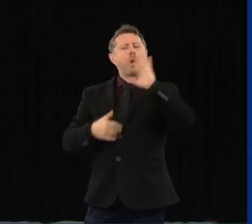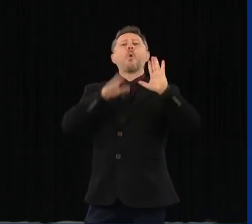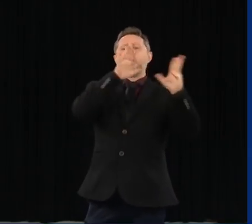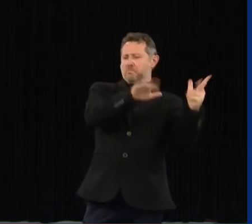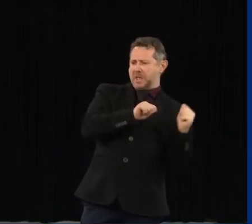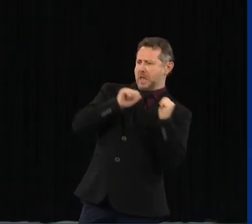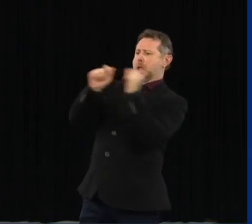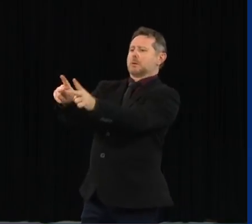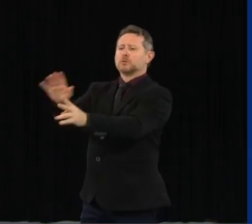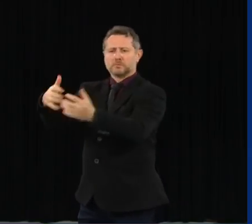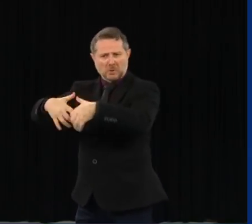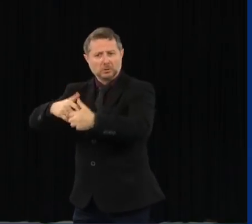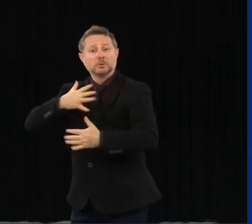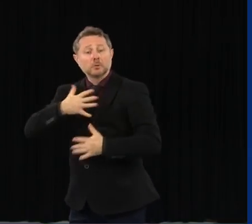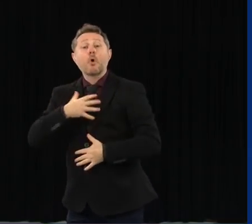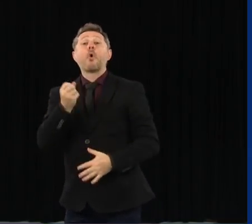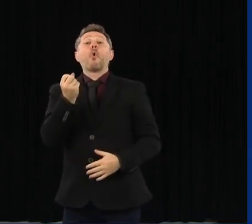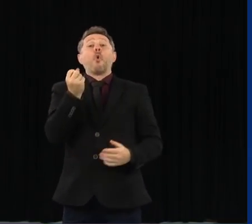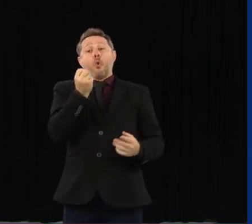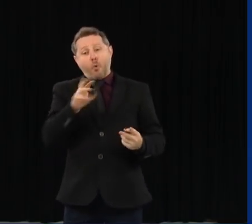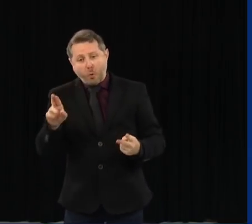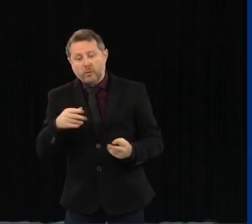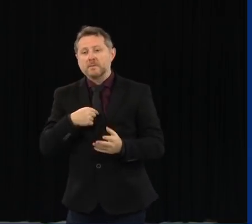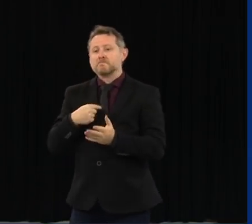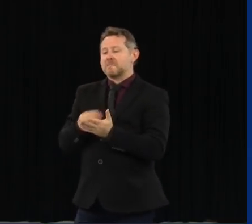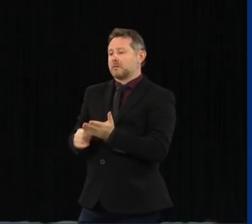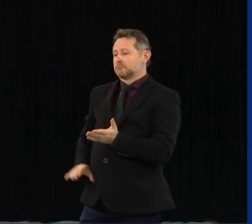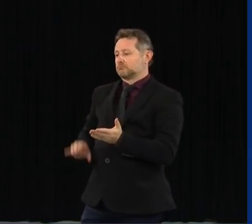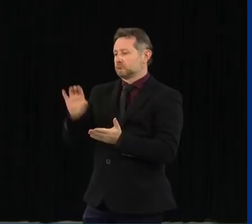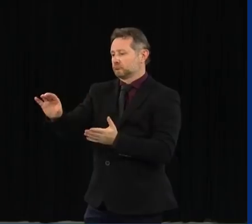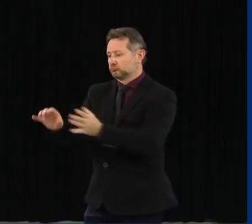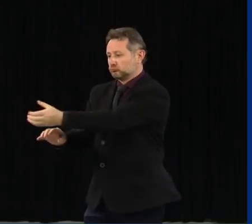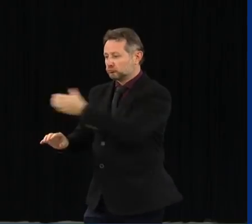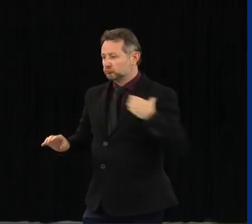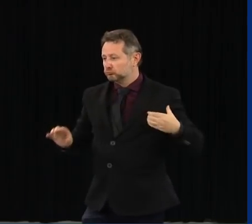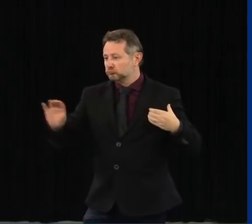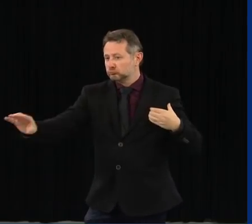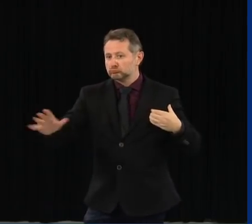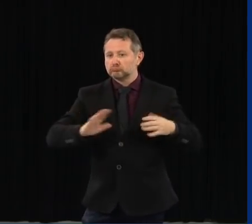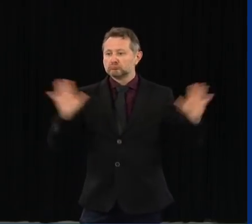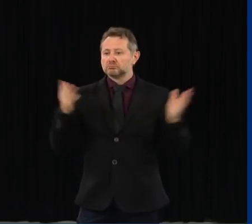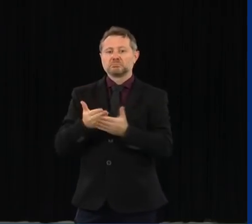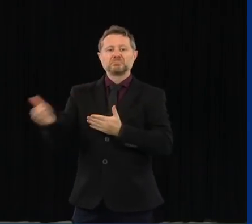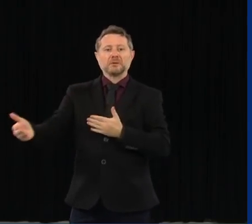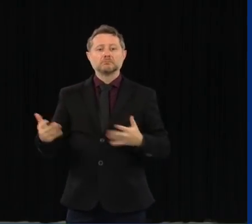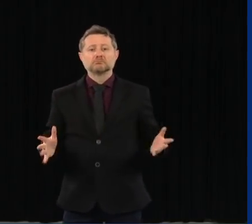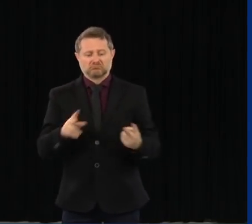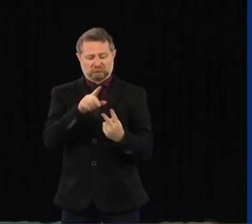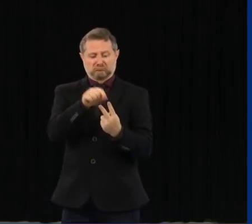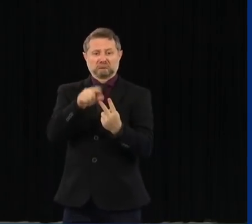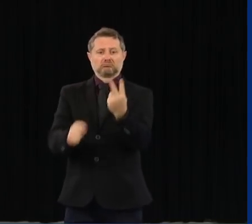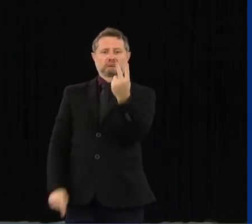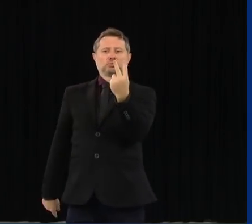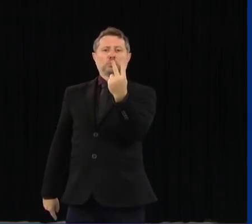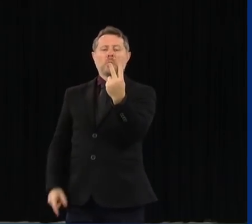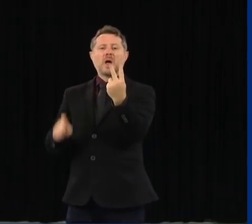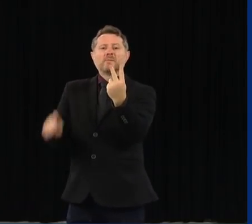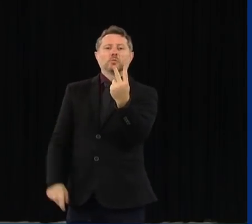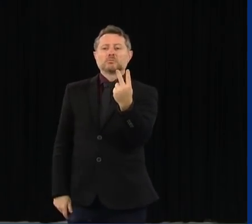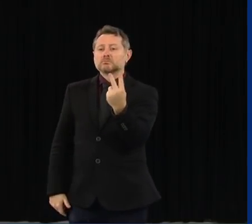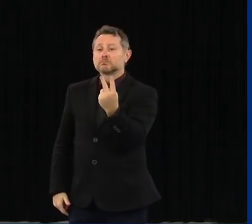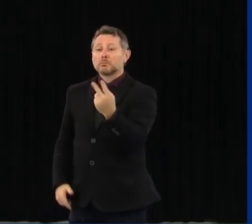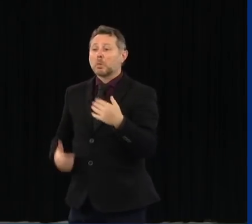their ventilator so they can buy a new ventilator. I can't do anything more than that, but I'm not going to be in a